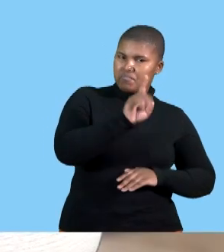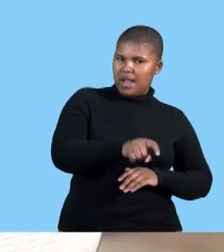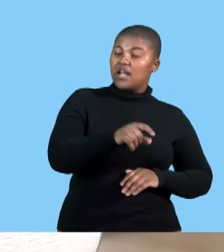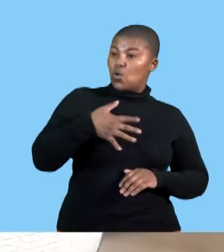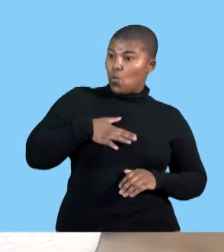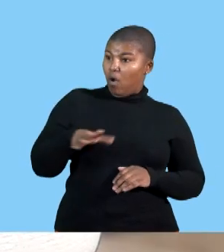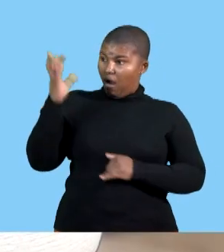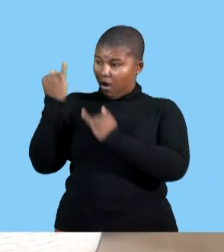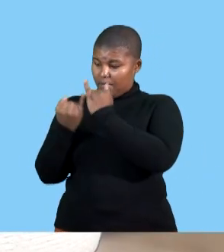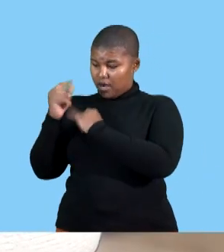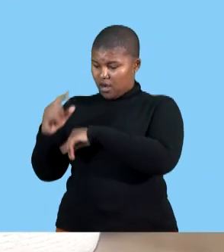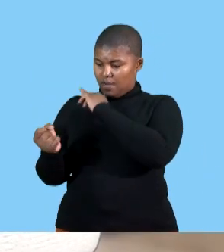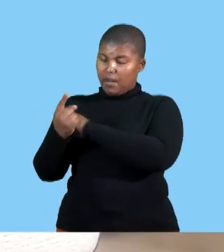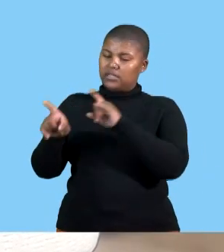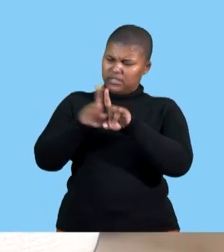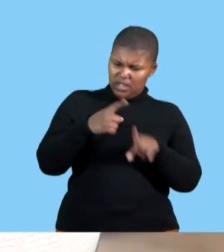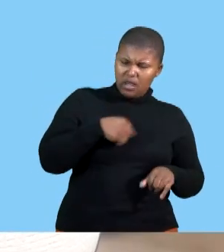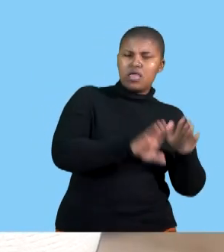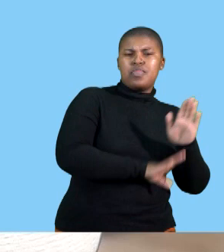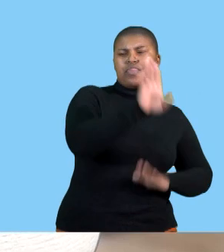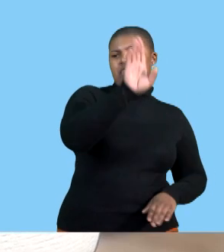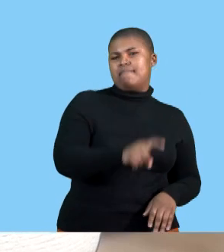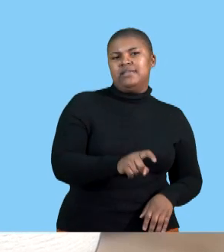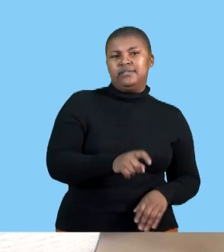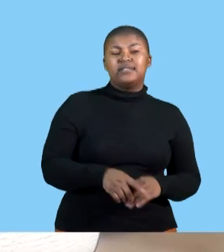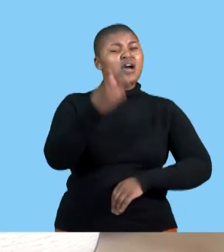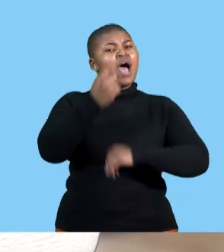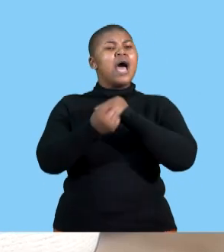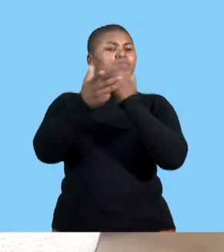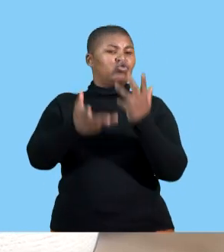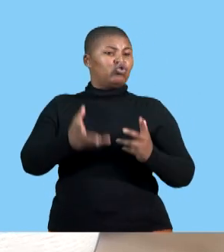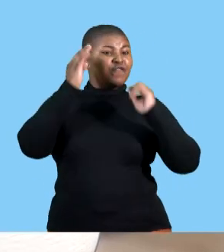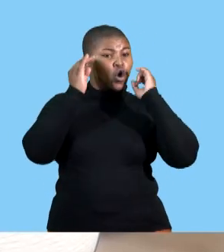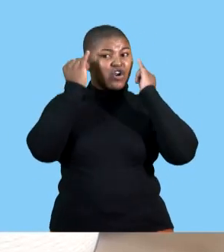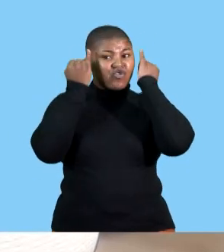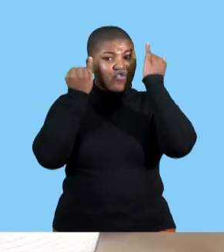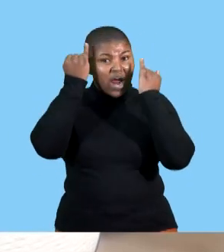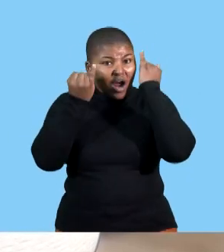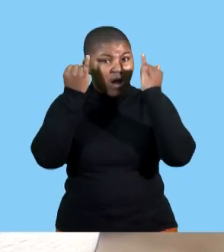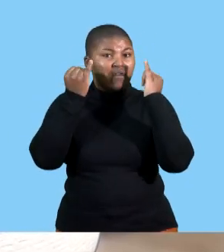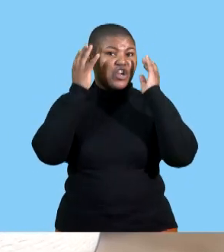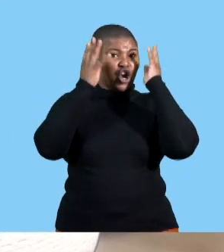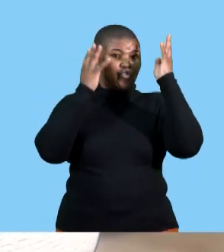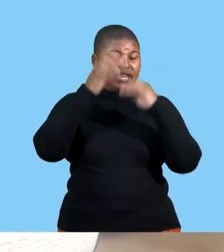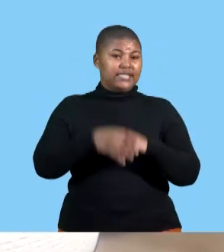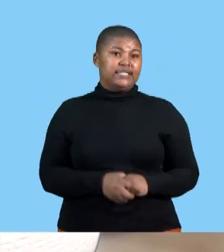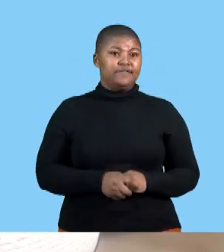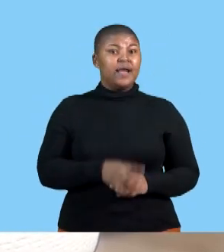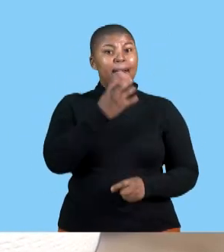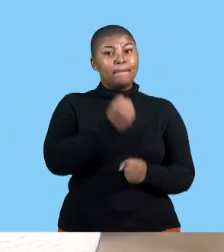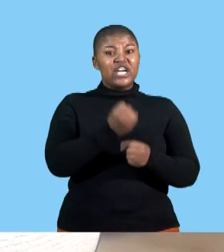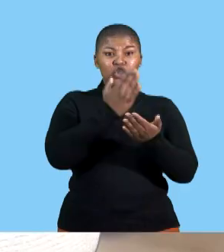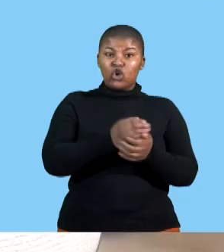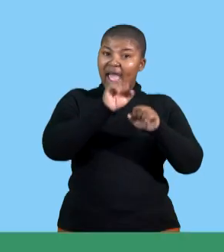but we want to stay ahead of competition. So that's a way it helps us. By being creative, it helps us.